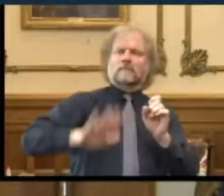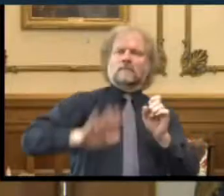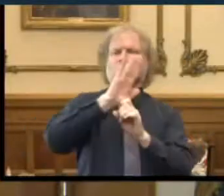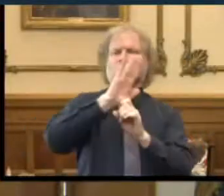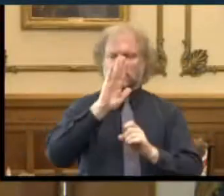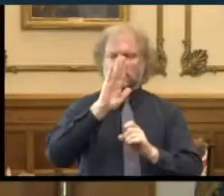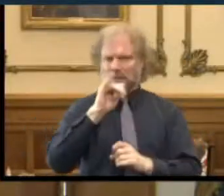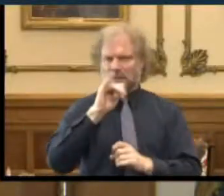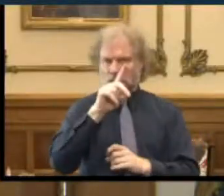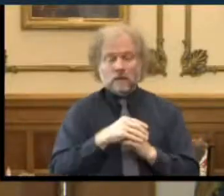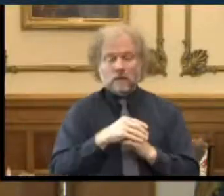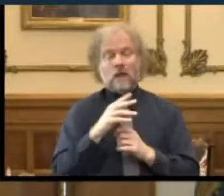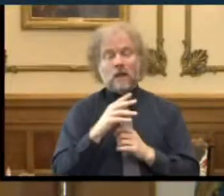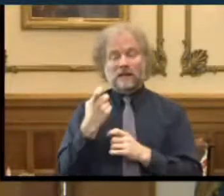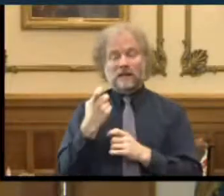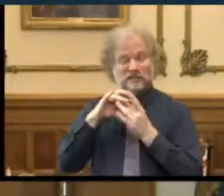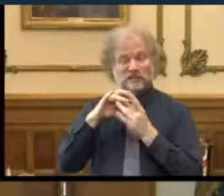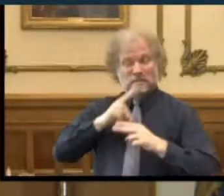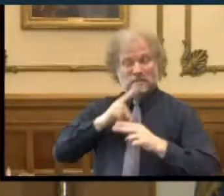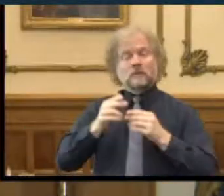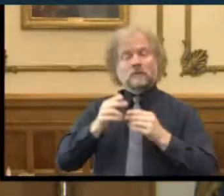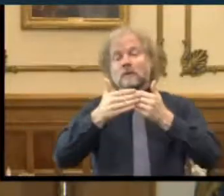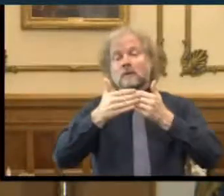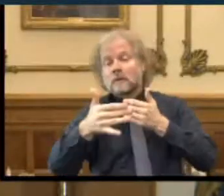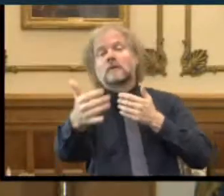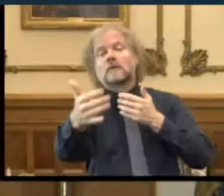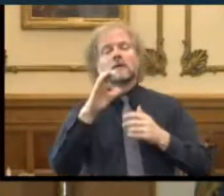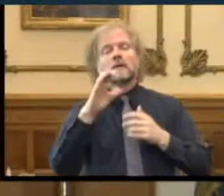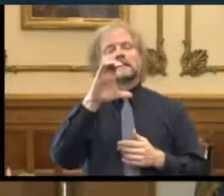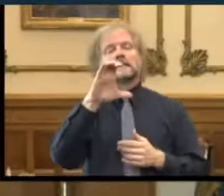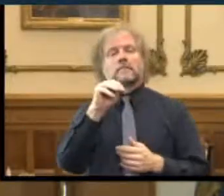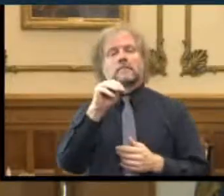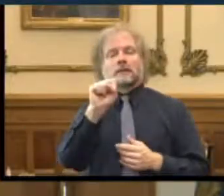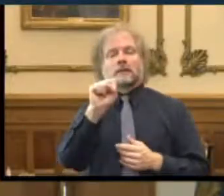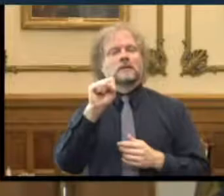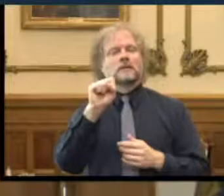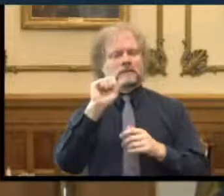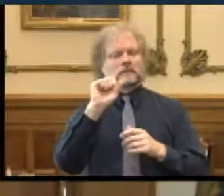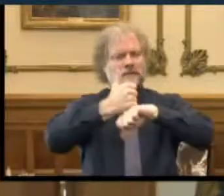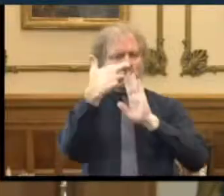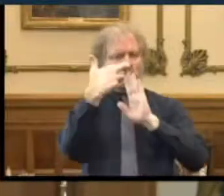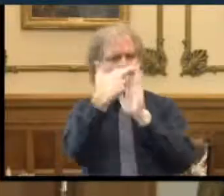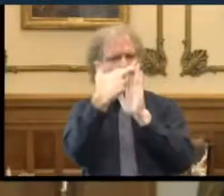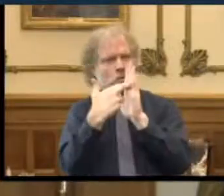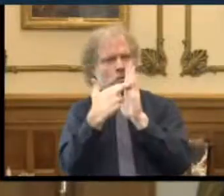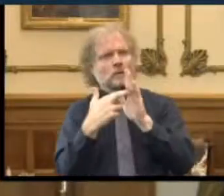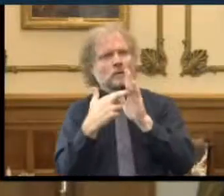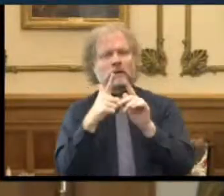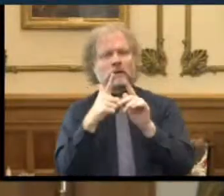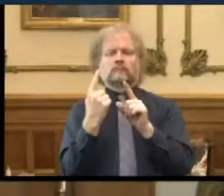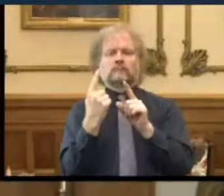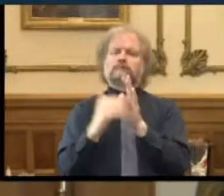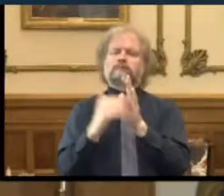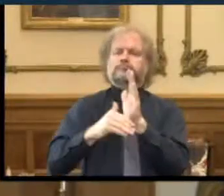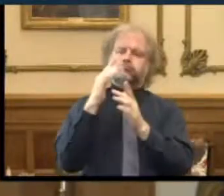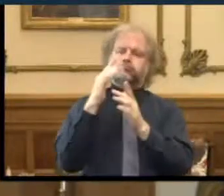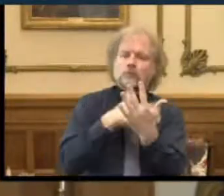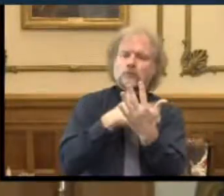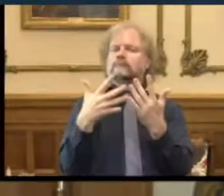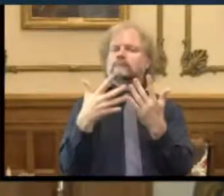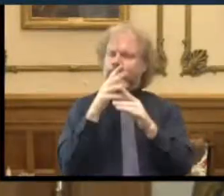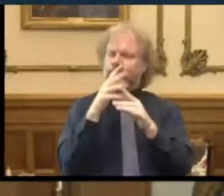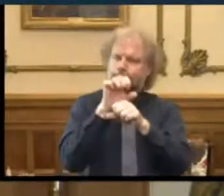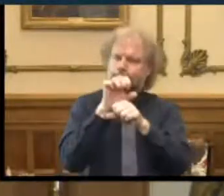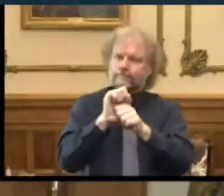Indiana. And then as you mentioned, moving forward, CMS has come out with rules around regular scheduled testing based on the percent